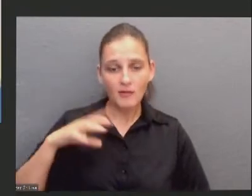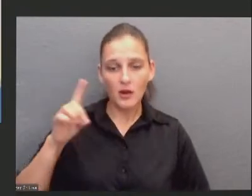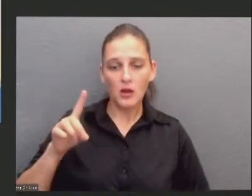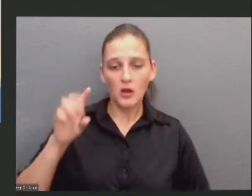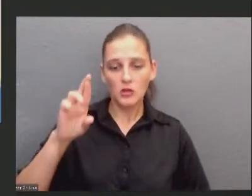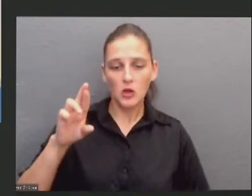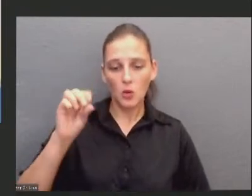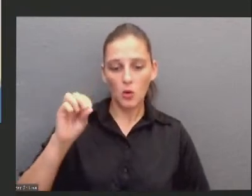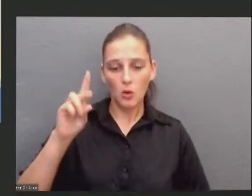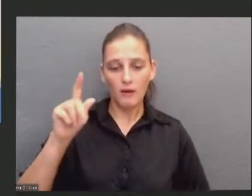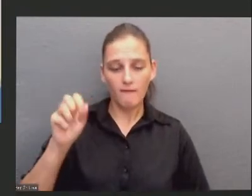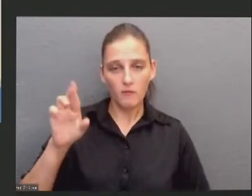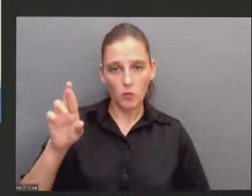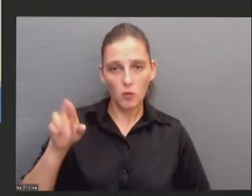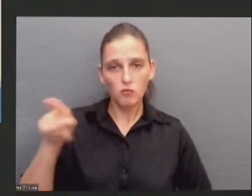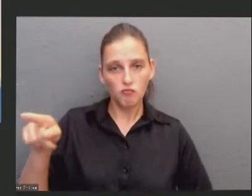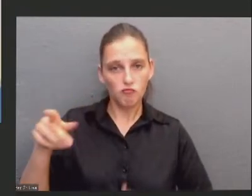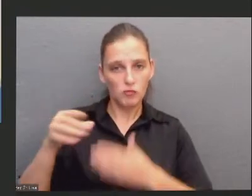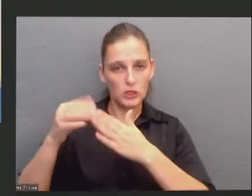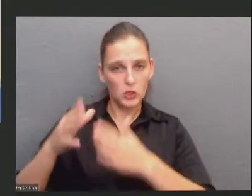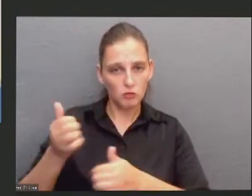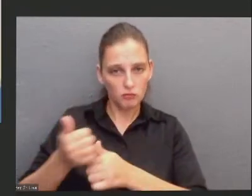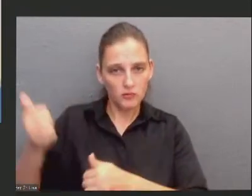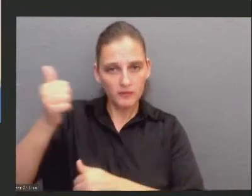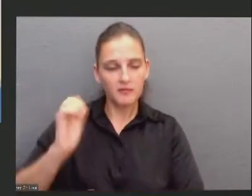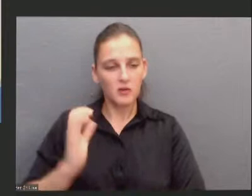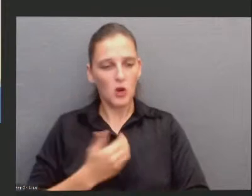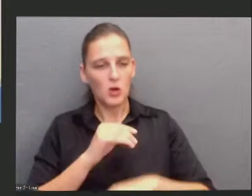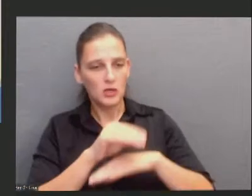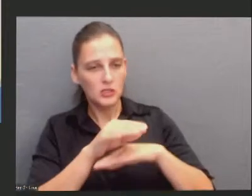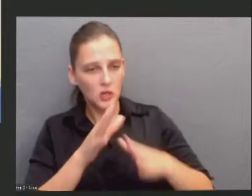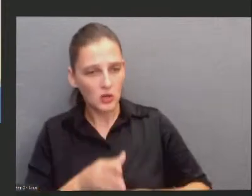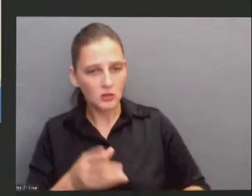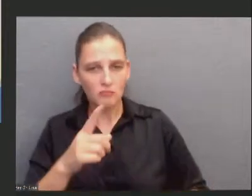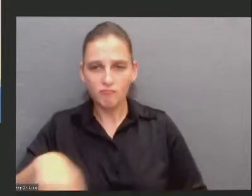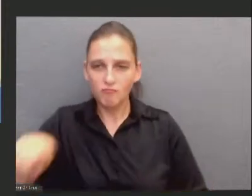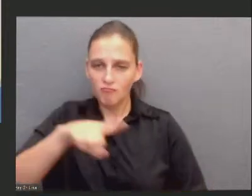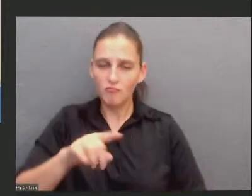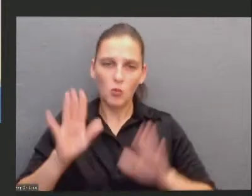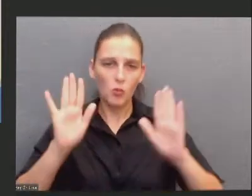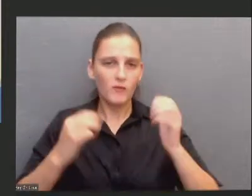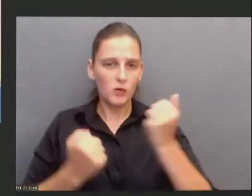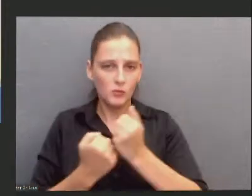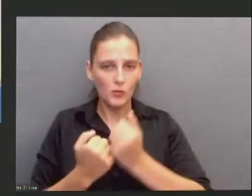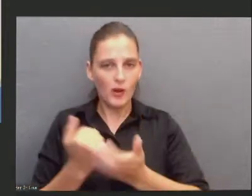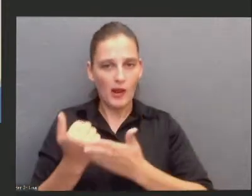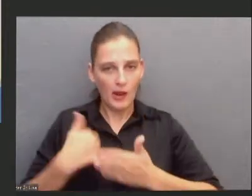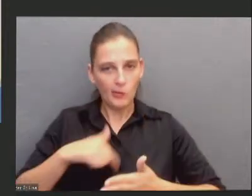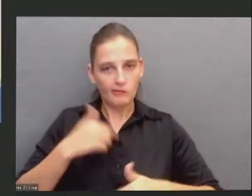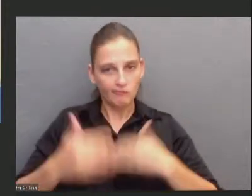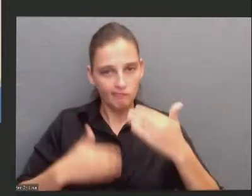our consultants at Deloitte, who provided extraordinary support to get us to this point. I think the